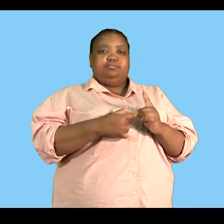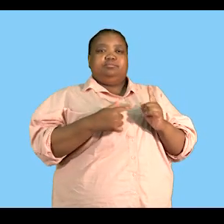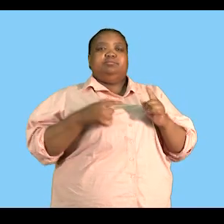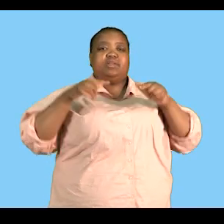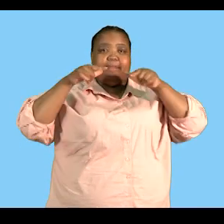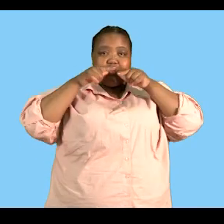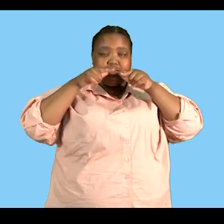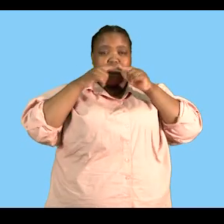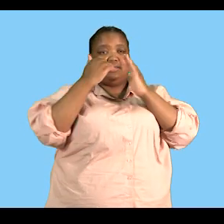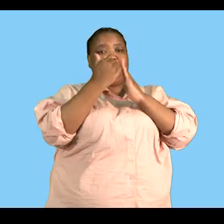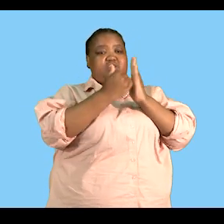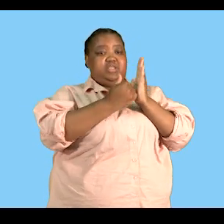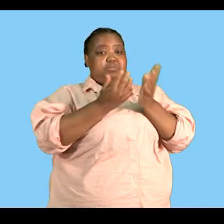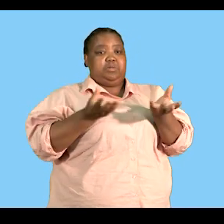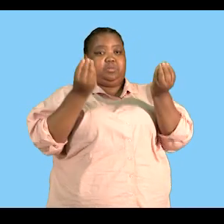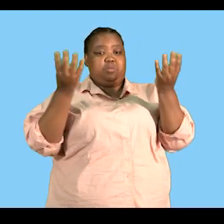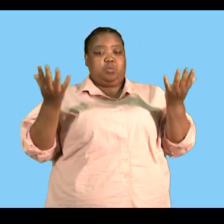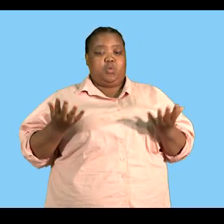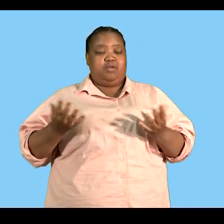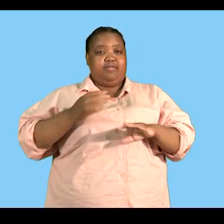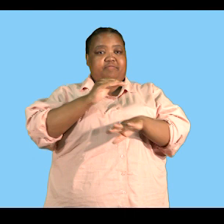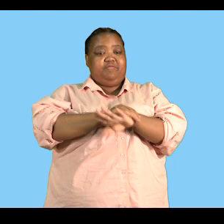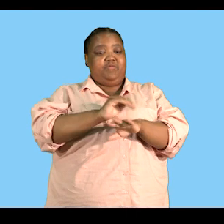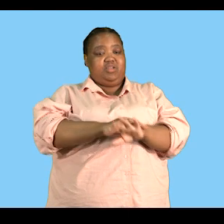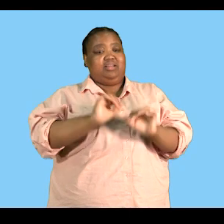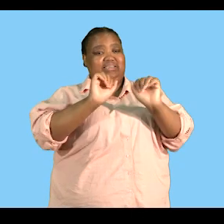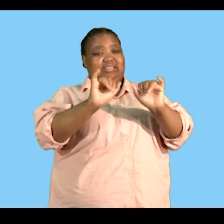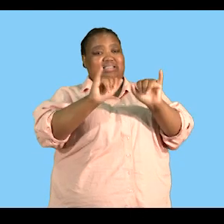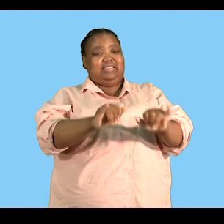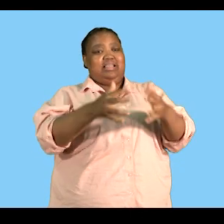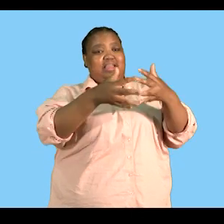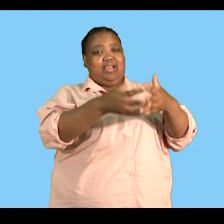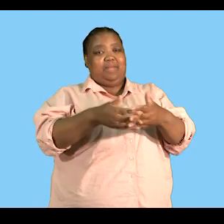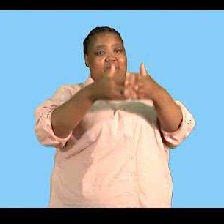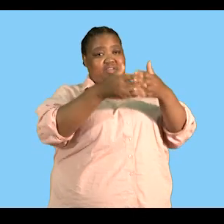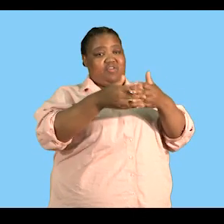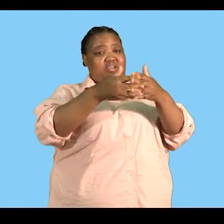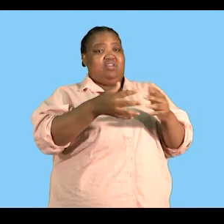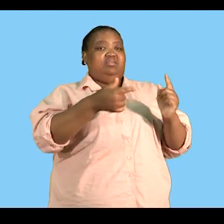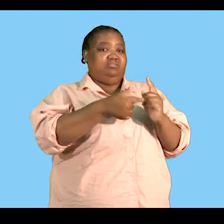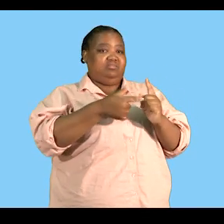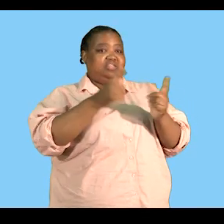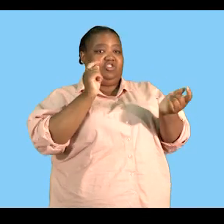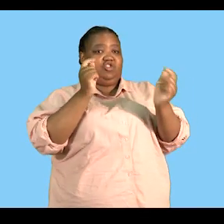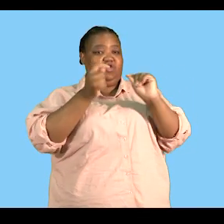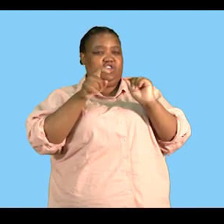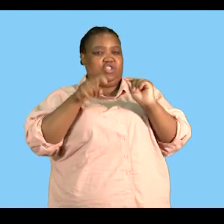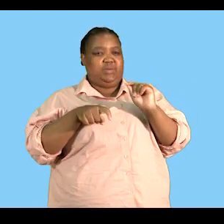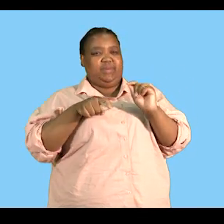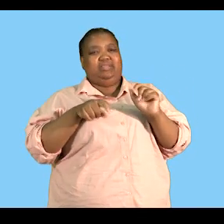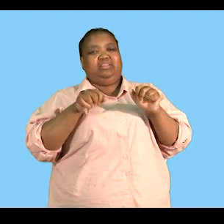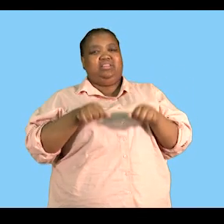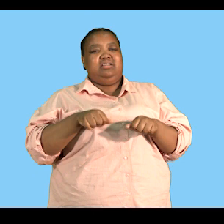Letabo found the pizza recipe from a friend who is based in the USA. So he needs to convert